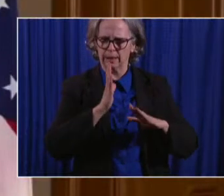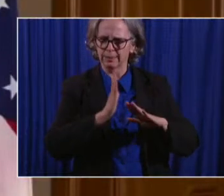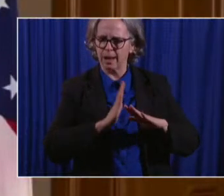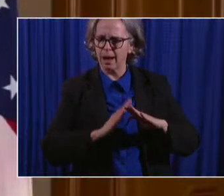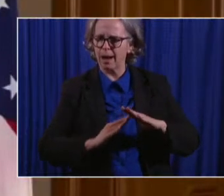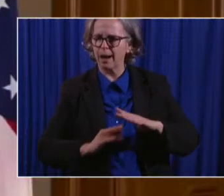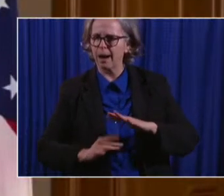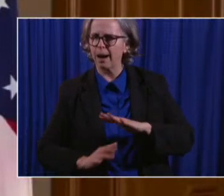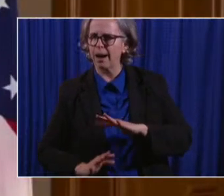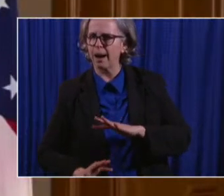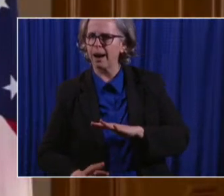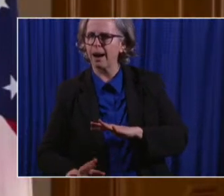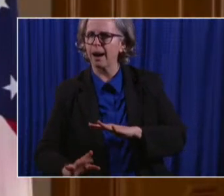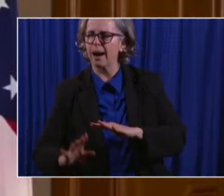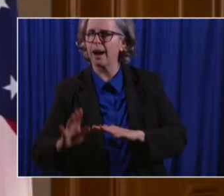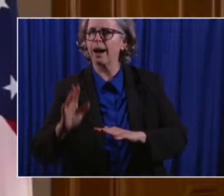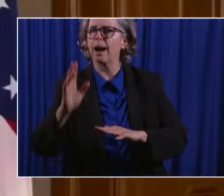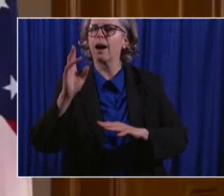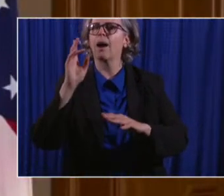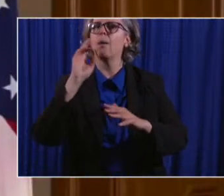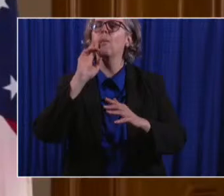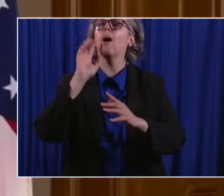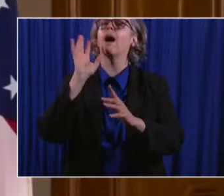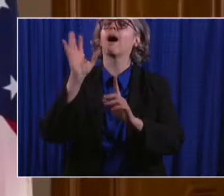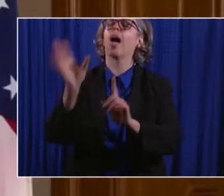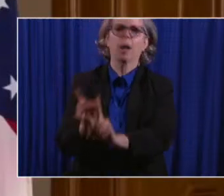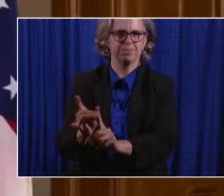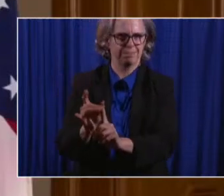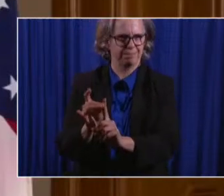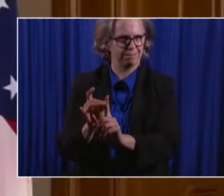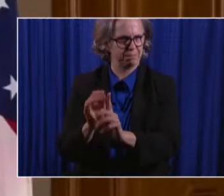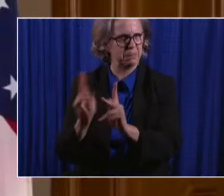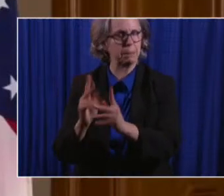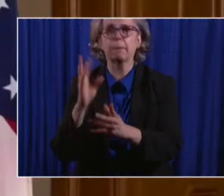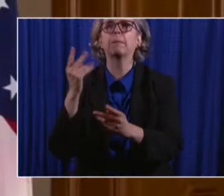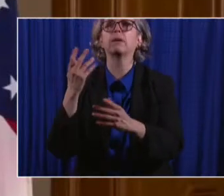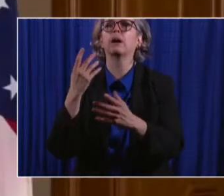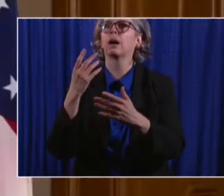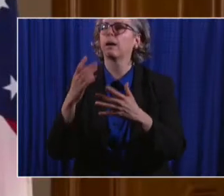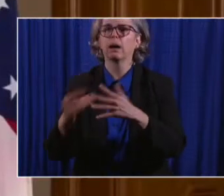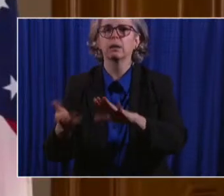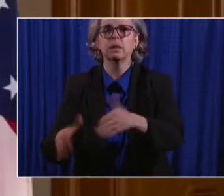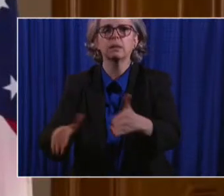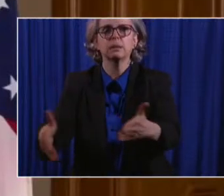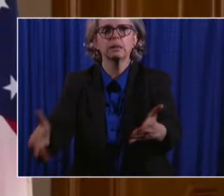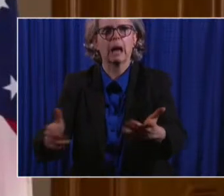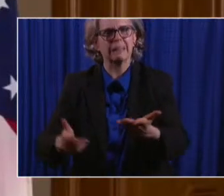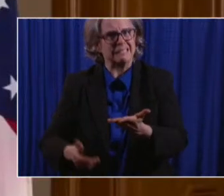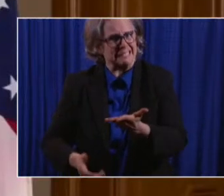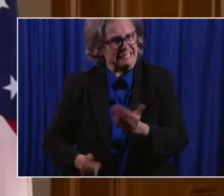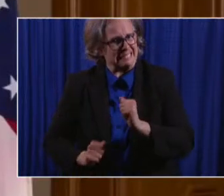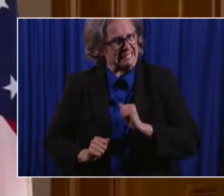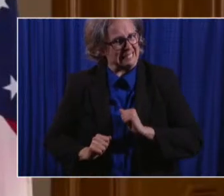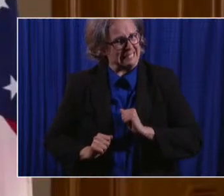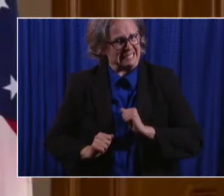of media, you're going to continue to see people die. And these are people who do not have to